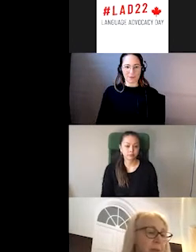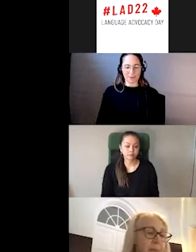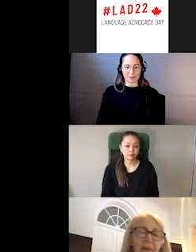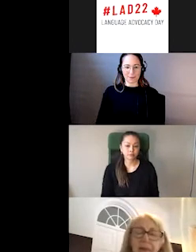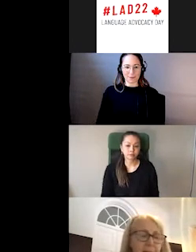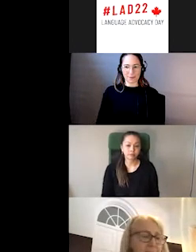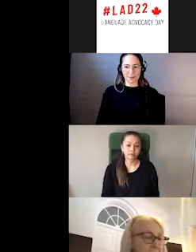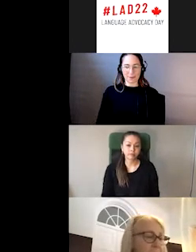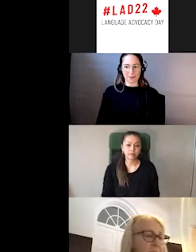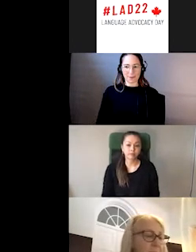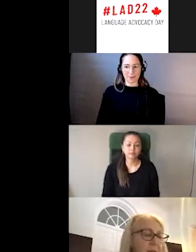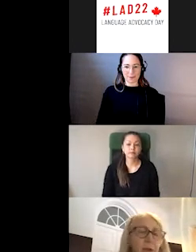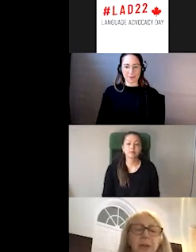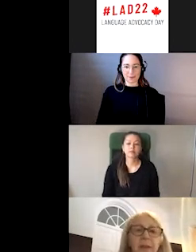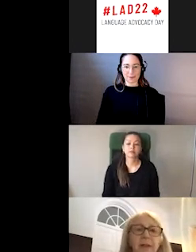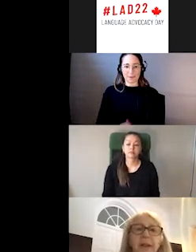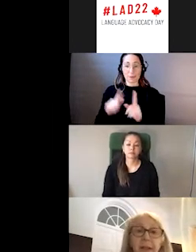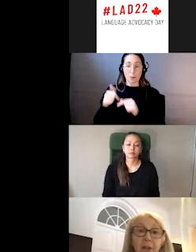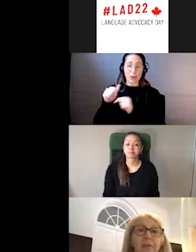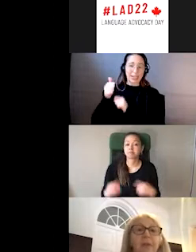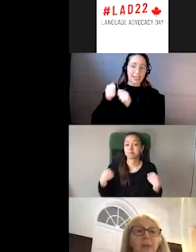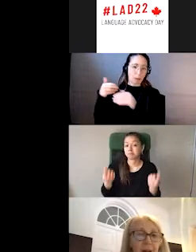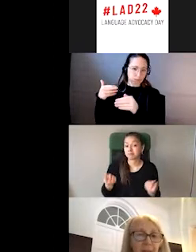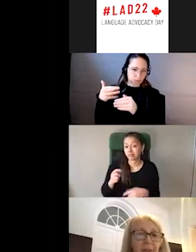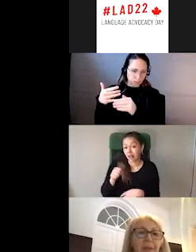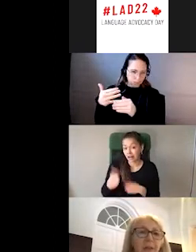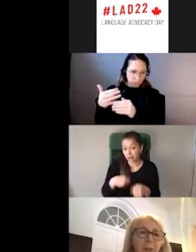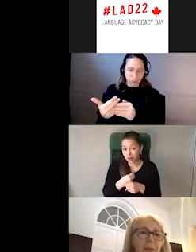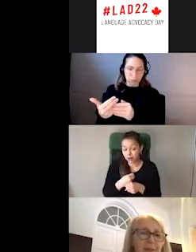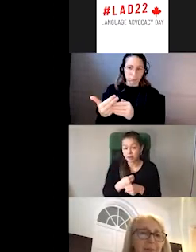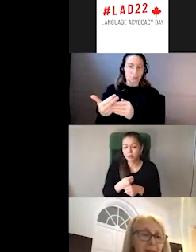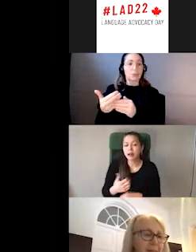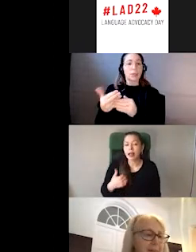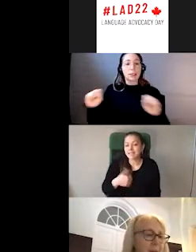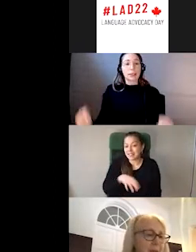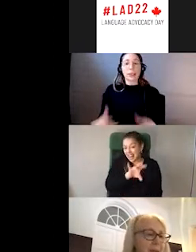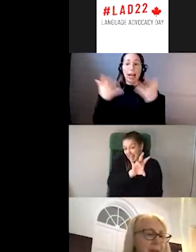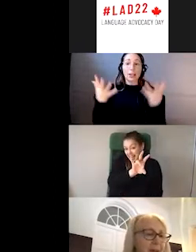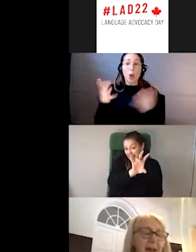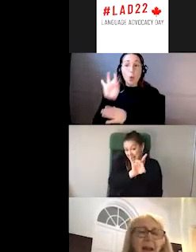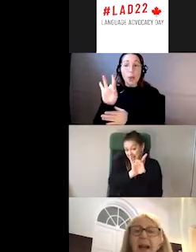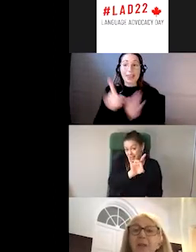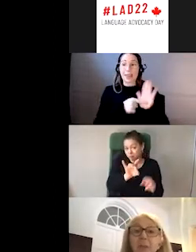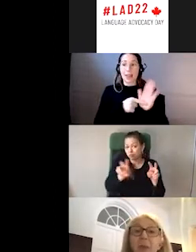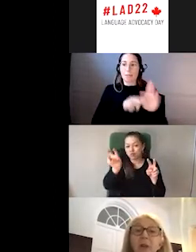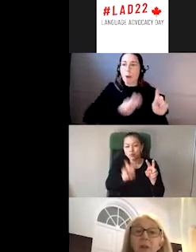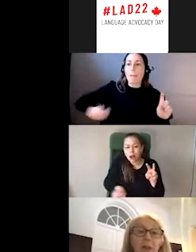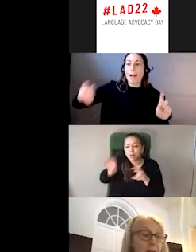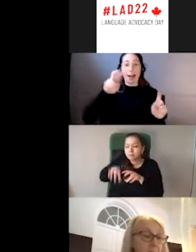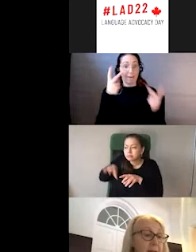Over the past 10 years, we have created 8 traveling exhibits, see them here, and